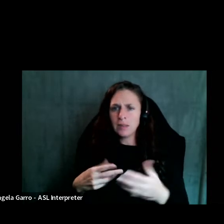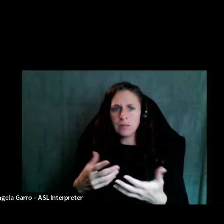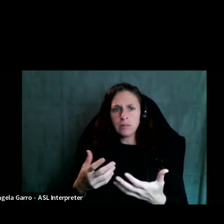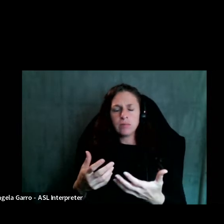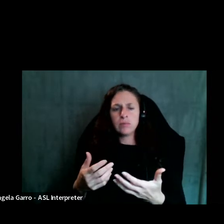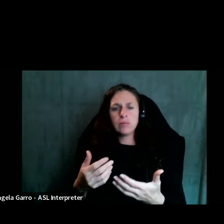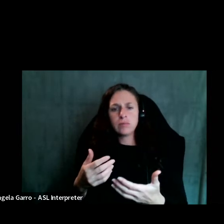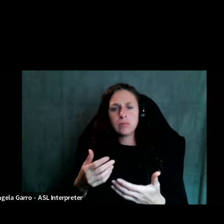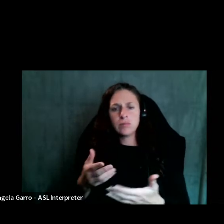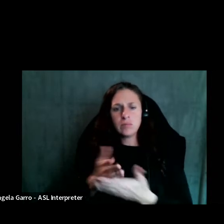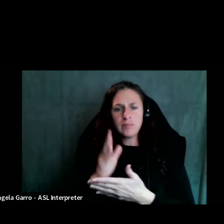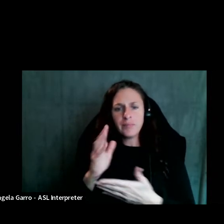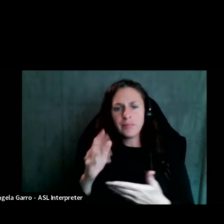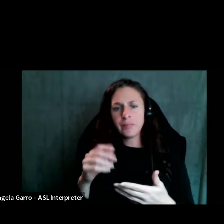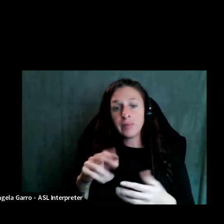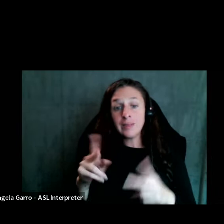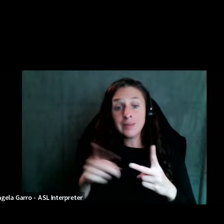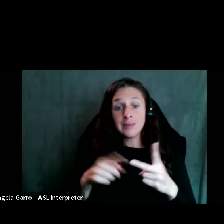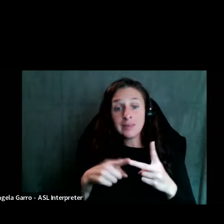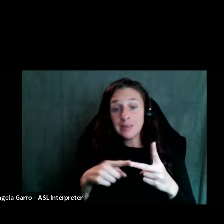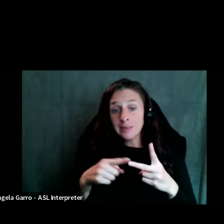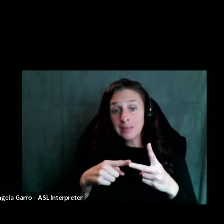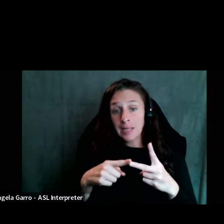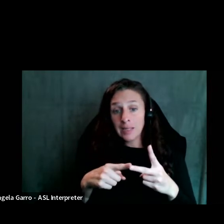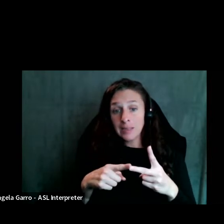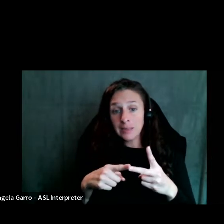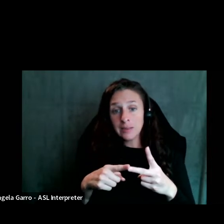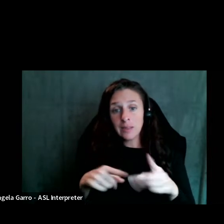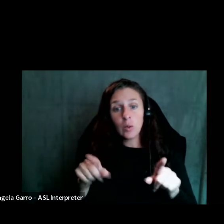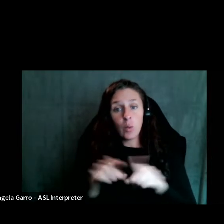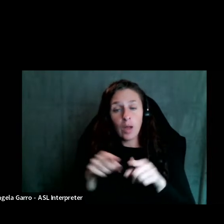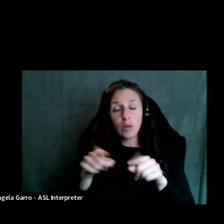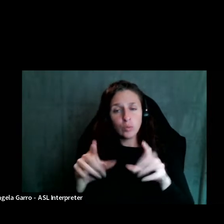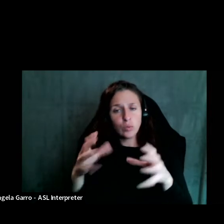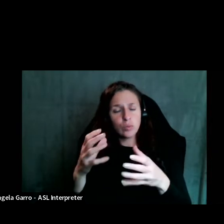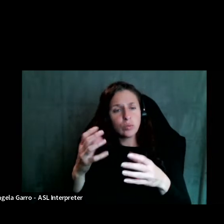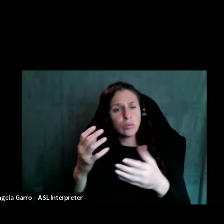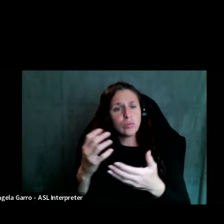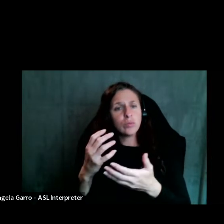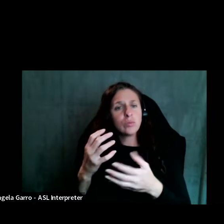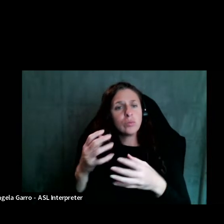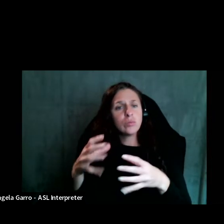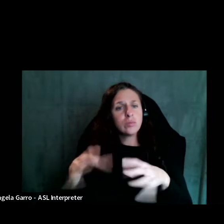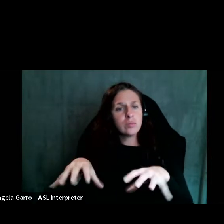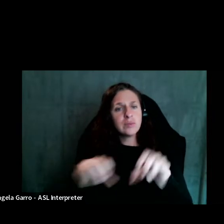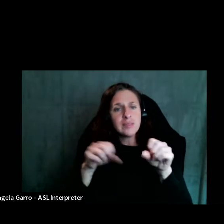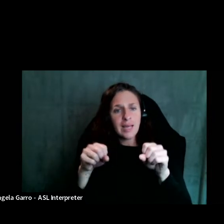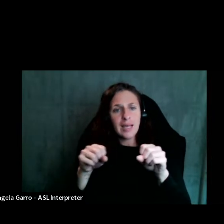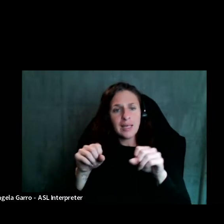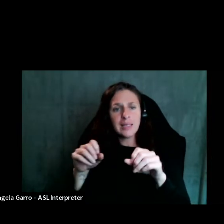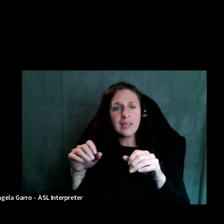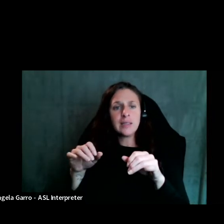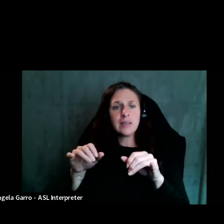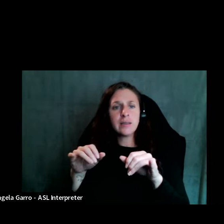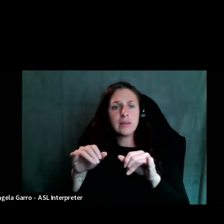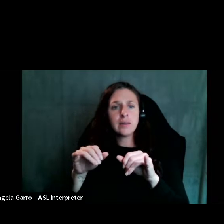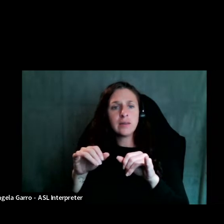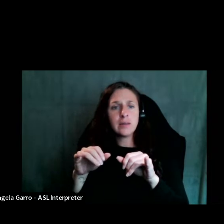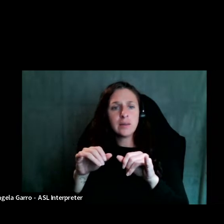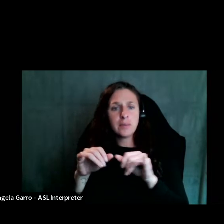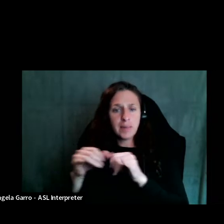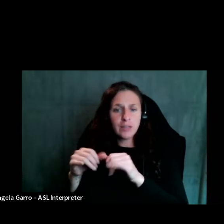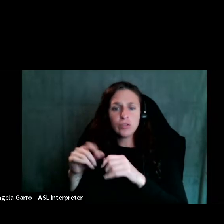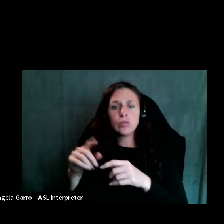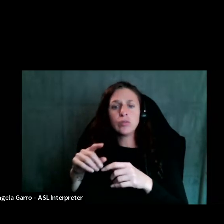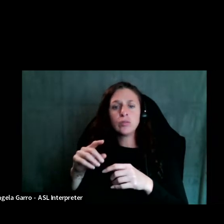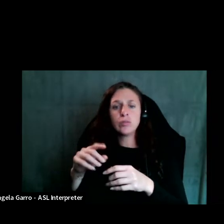Second, as you're going to take measures to protect the Jewish community, as said by anti-Semitism, about that,